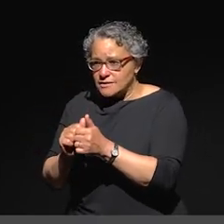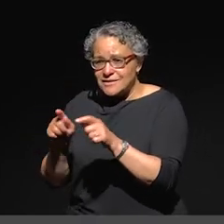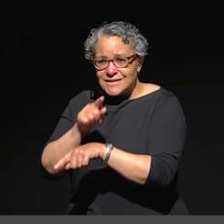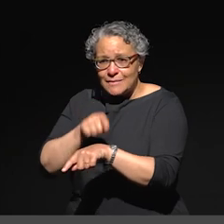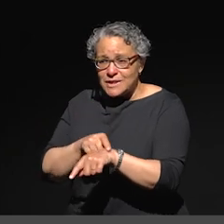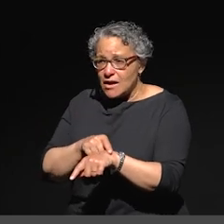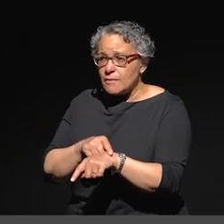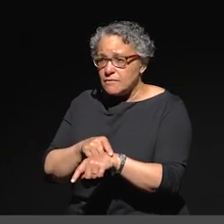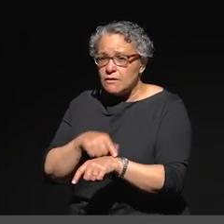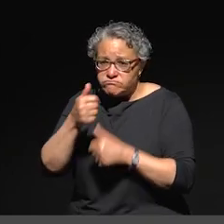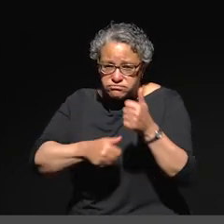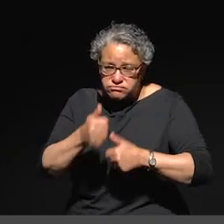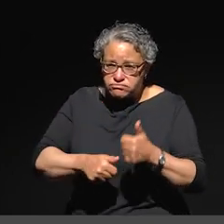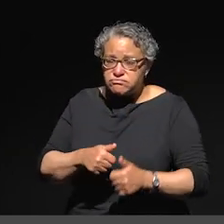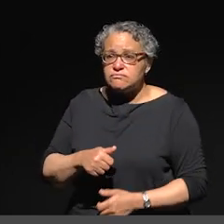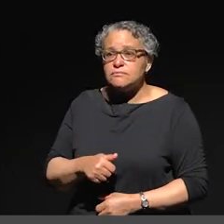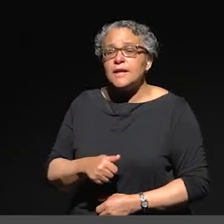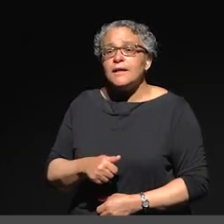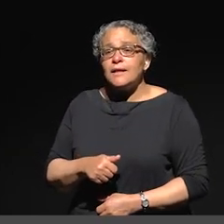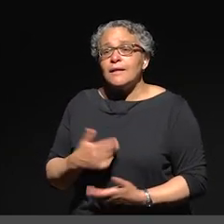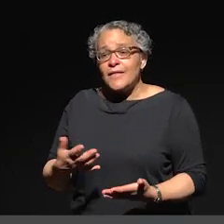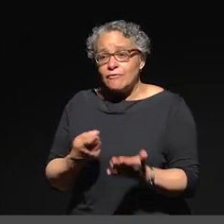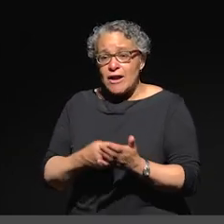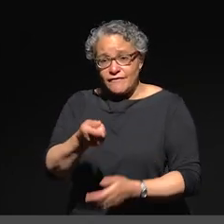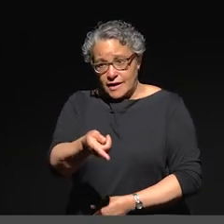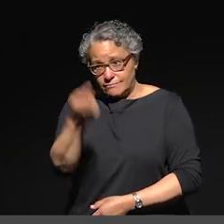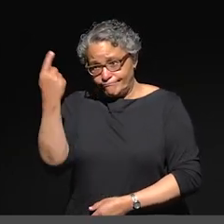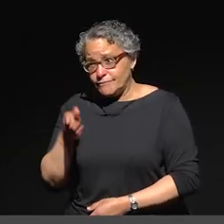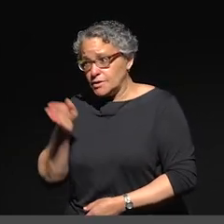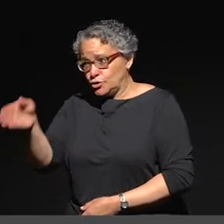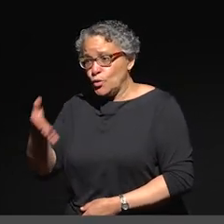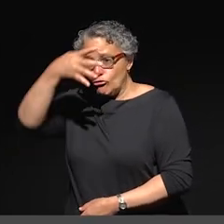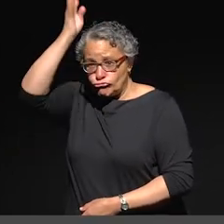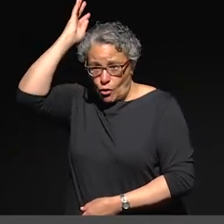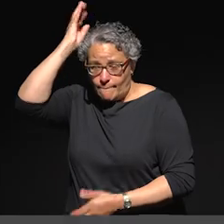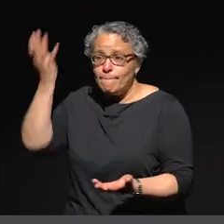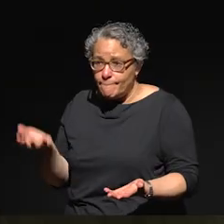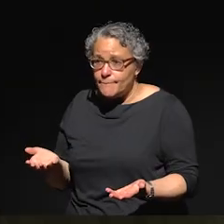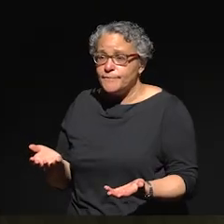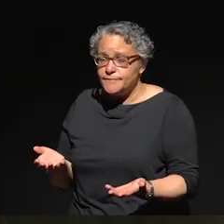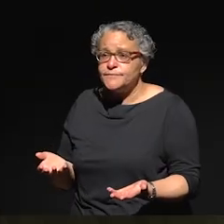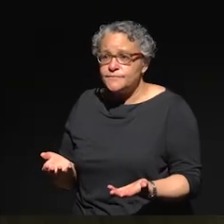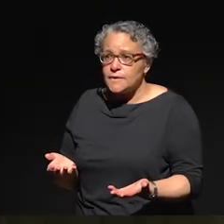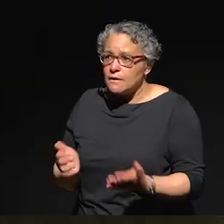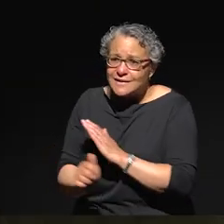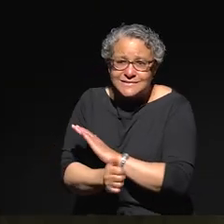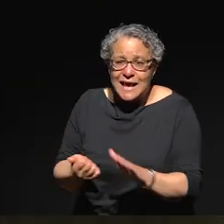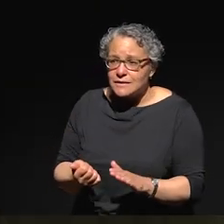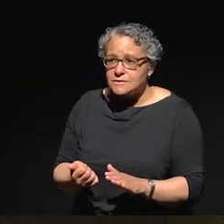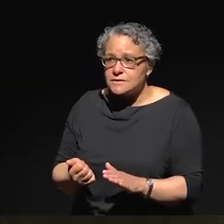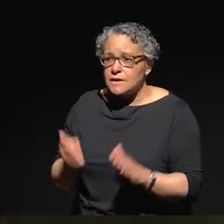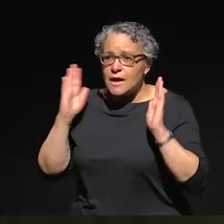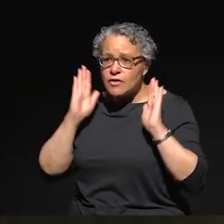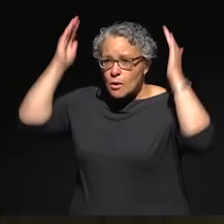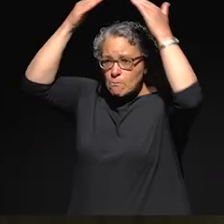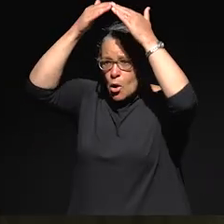Then he gets called to Rome. He's such a talent that probably Pope Julius II